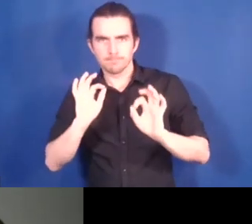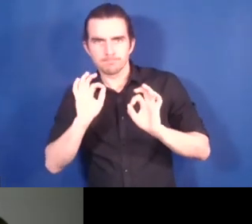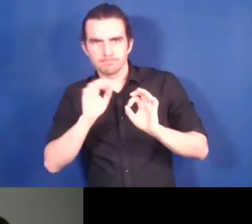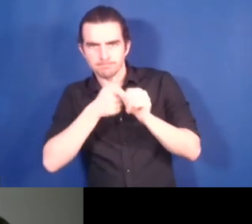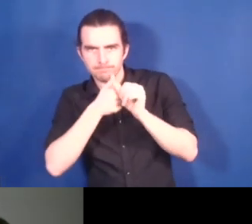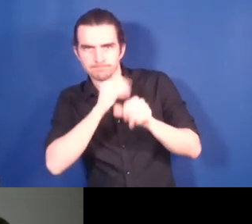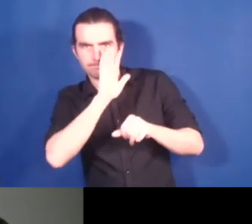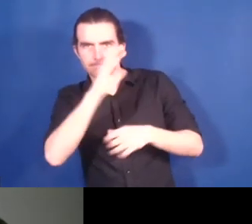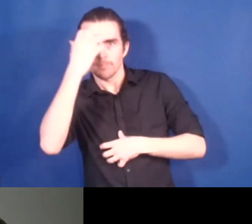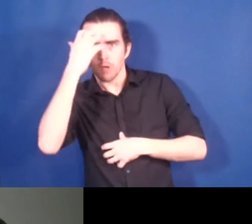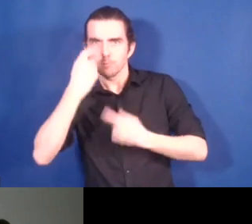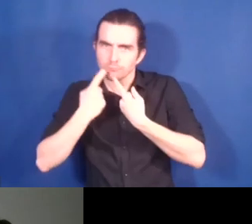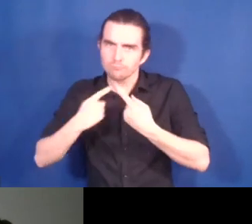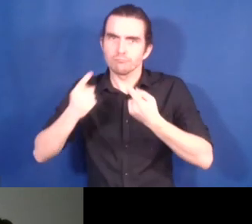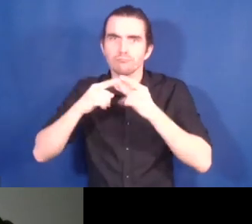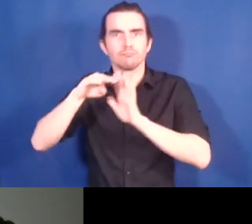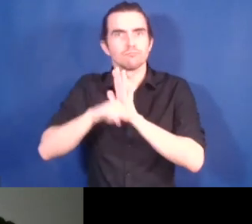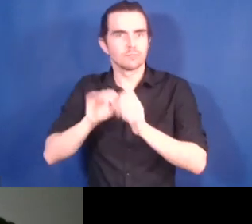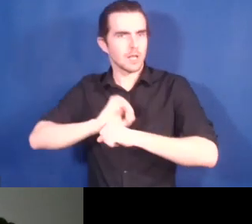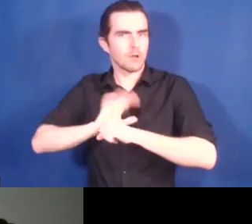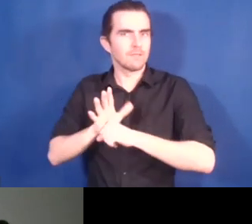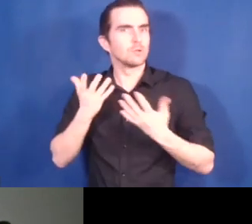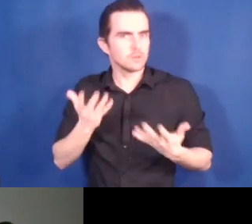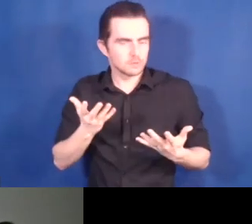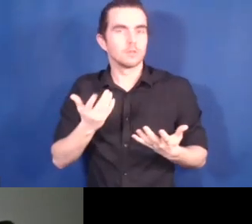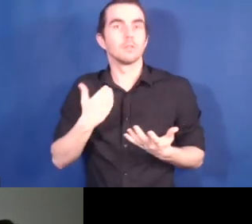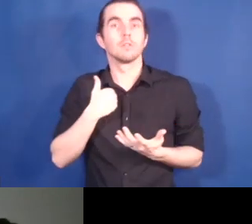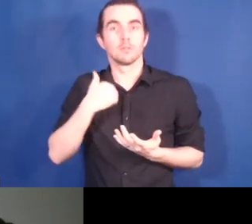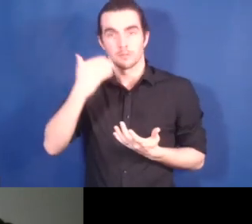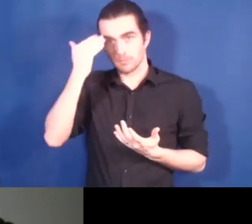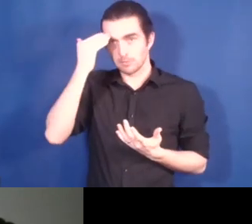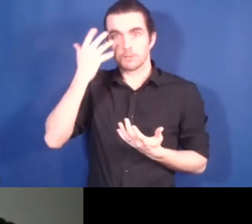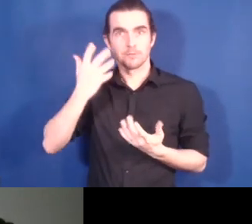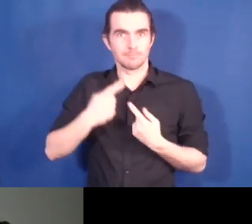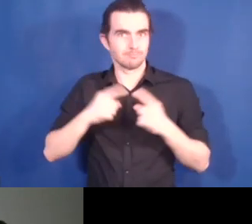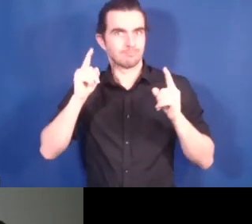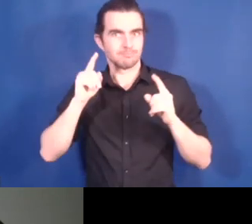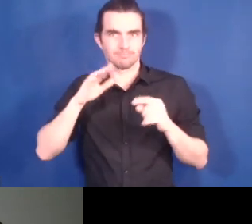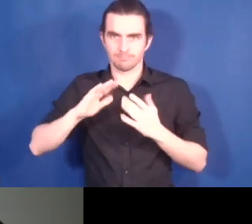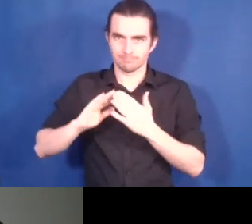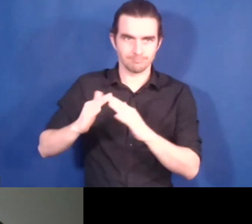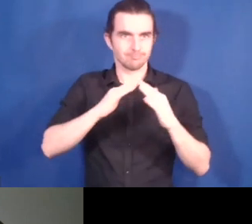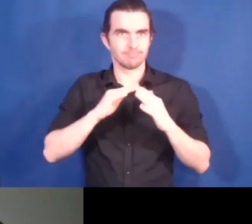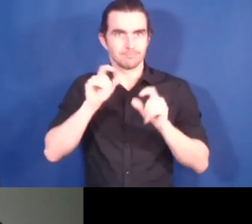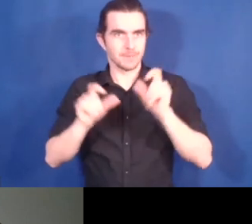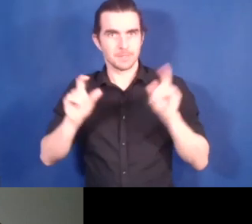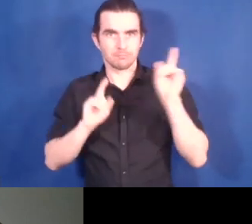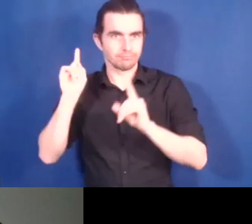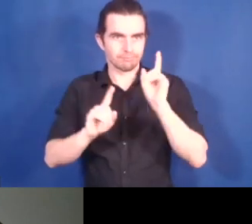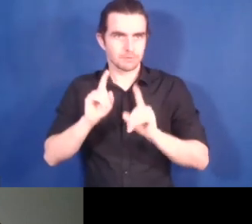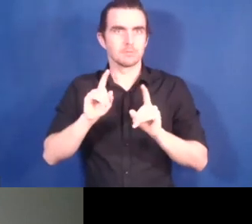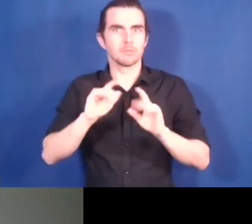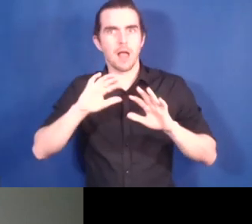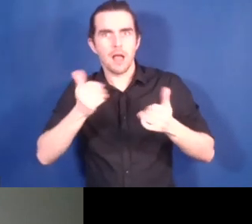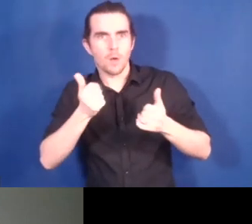hikes or on evictions, very much related to that renter environment and a different form